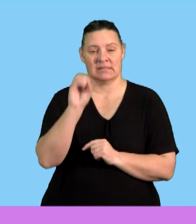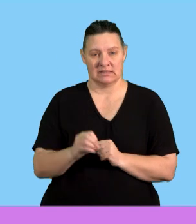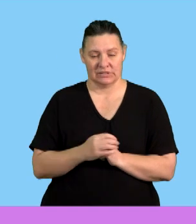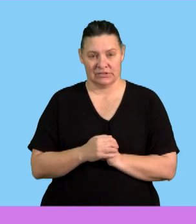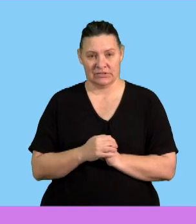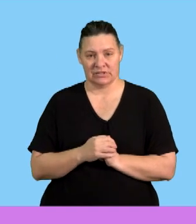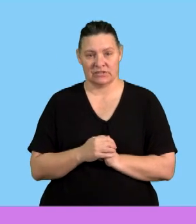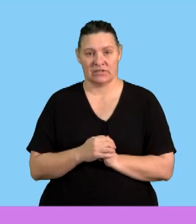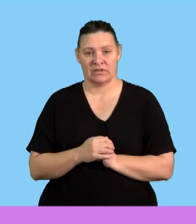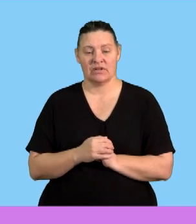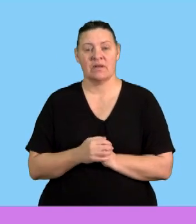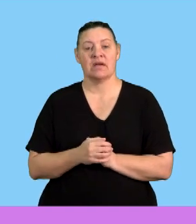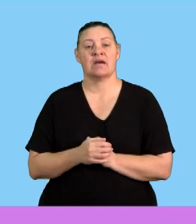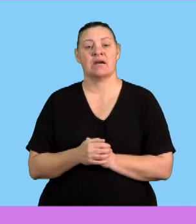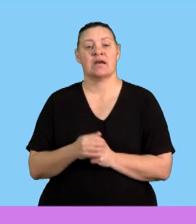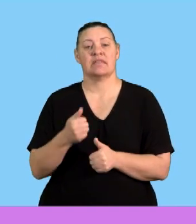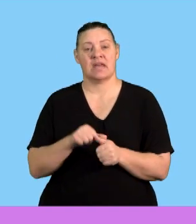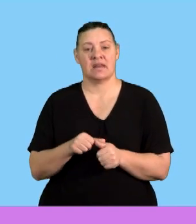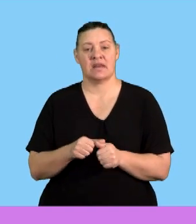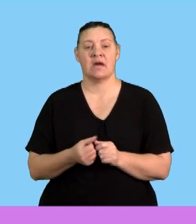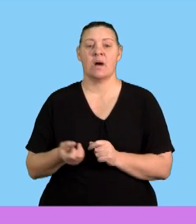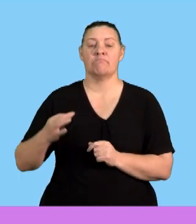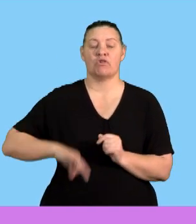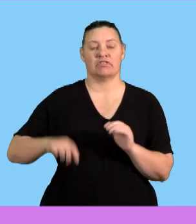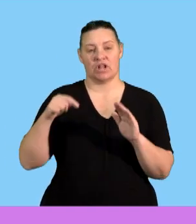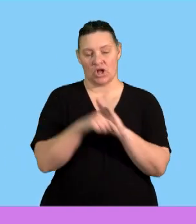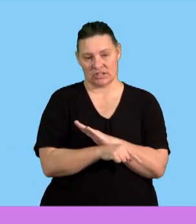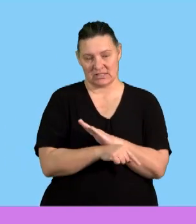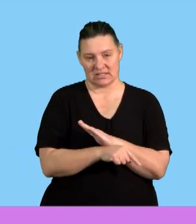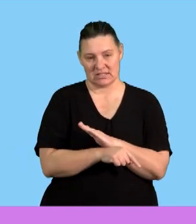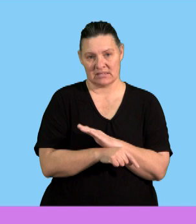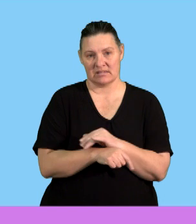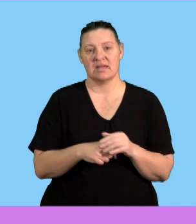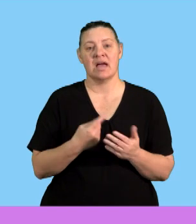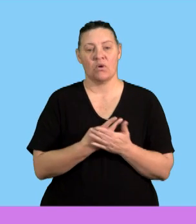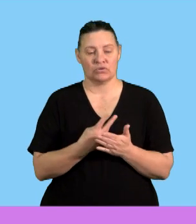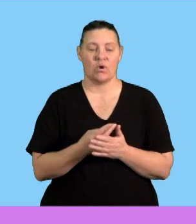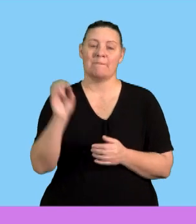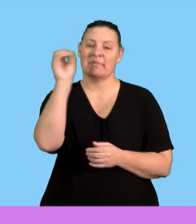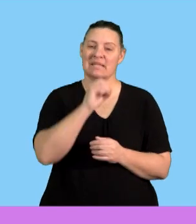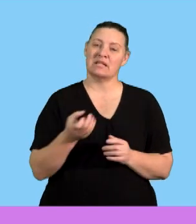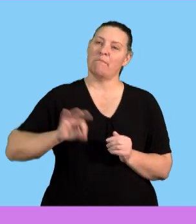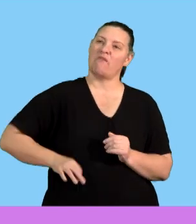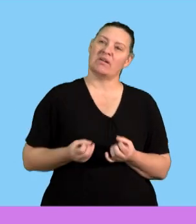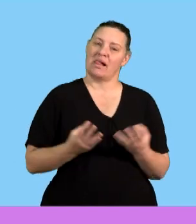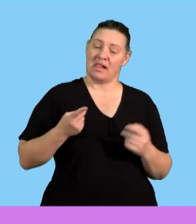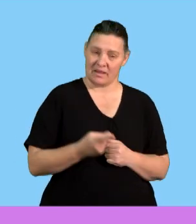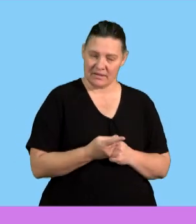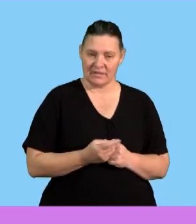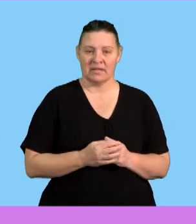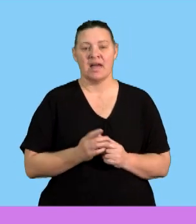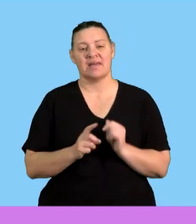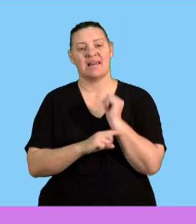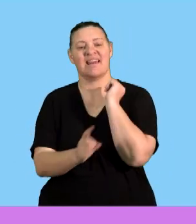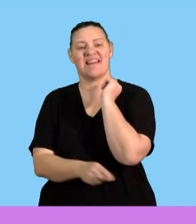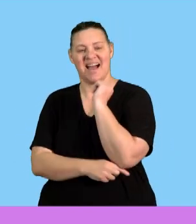percentage. Then we calculated profit and loss and also the percentage profit. And then we